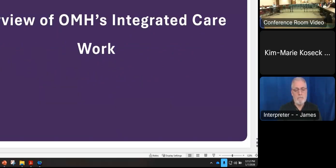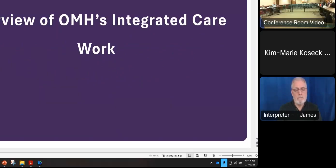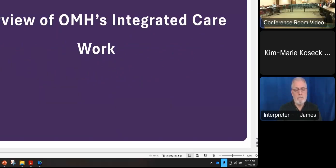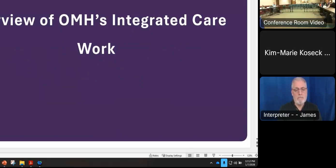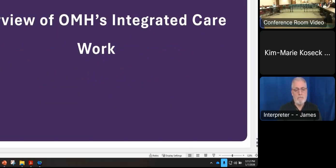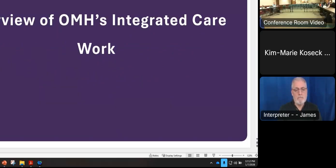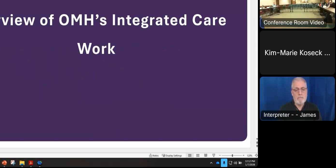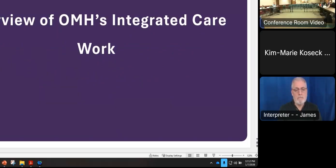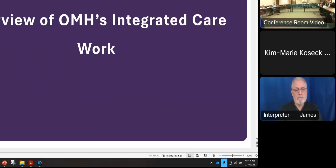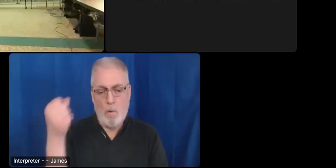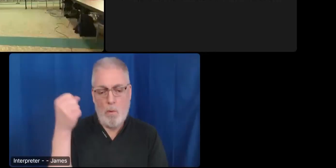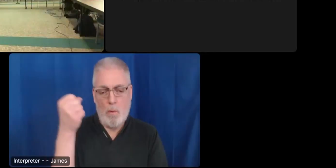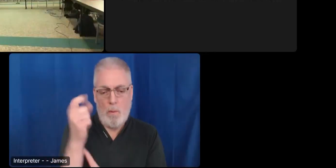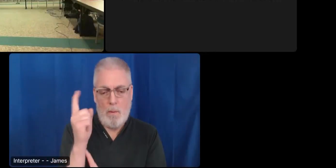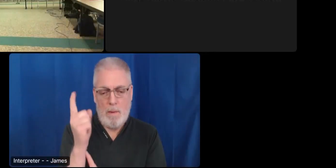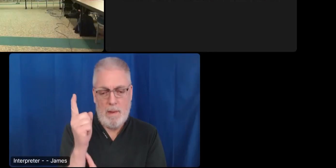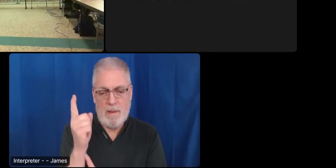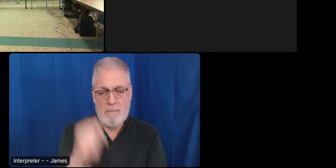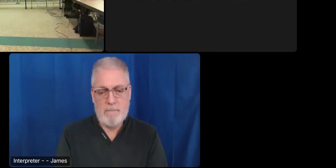Hold on a second.